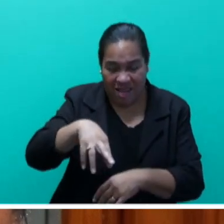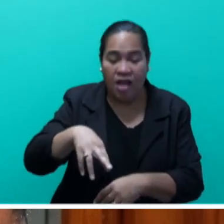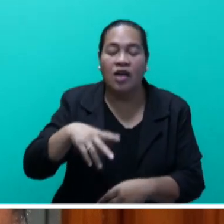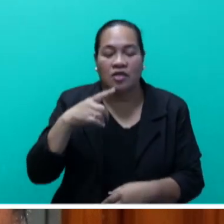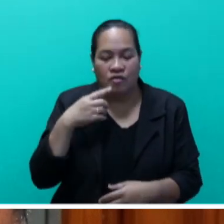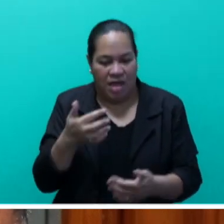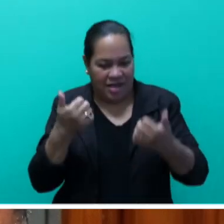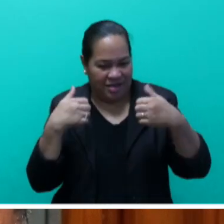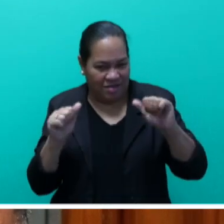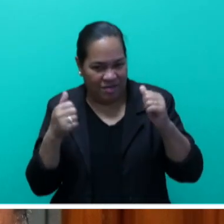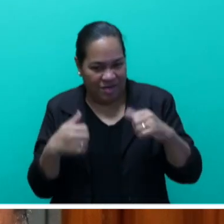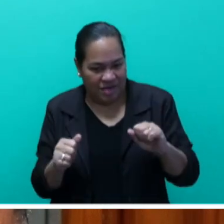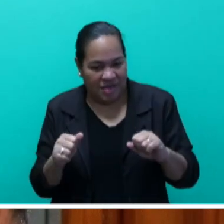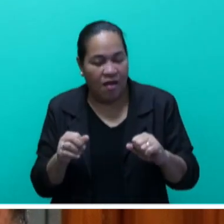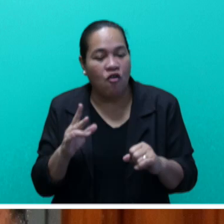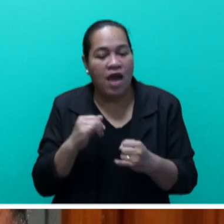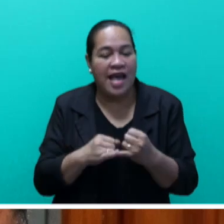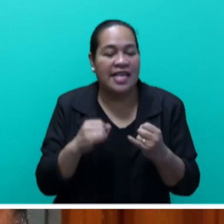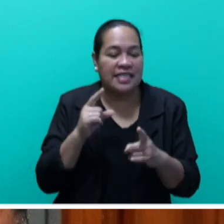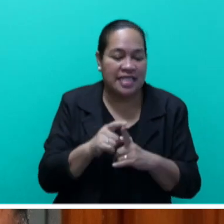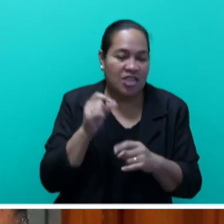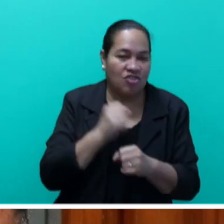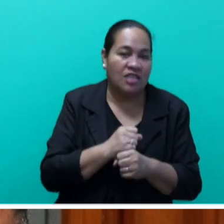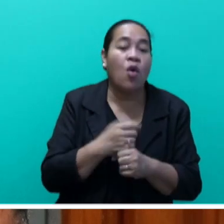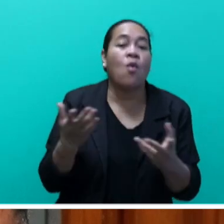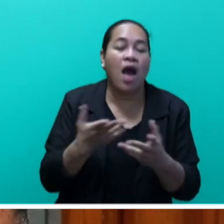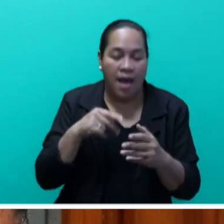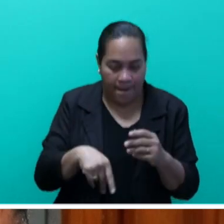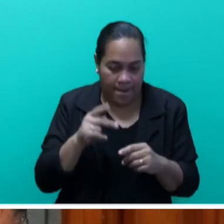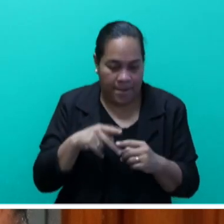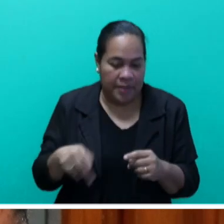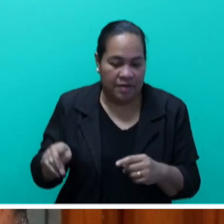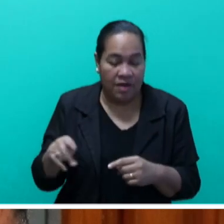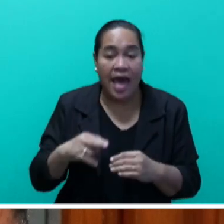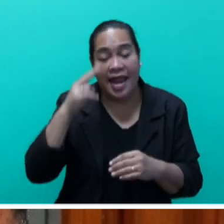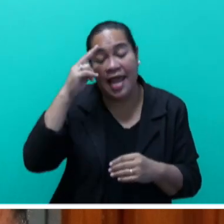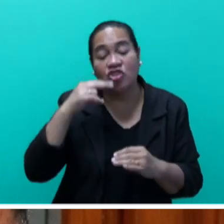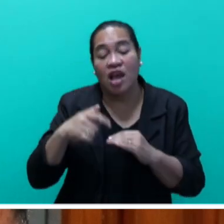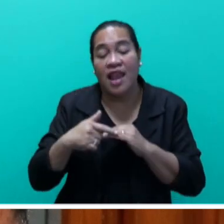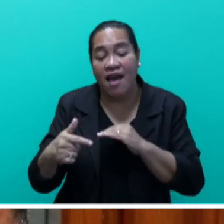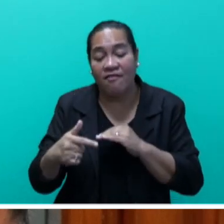the SDGs in the Pacific. Mr. Speaker, sir, at the national level, the